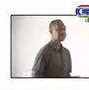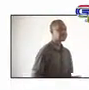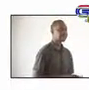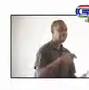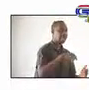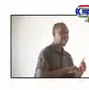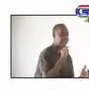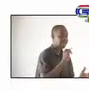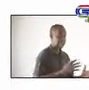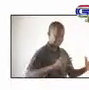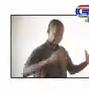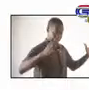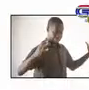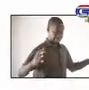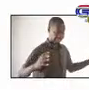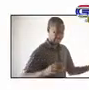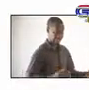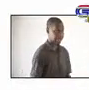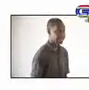In capitalizing,